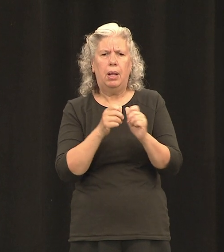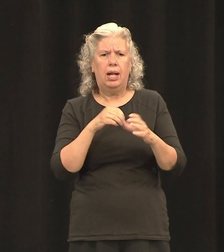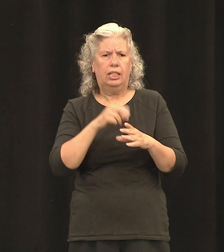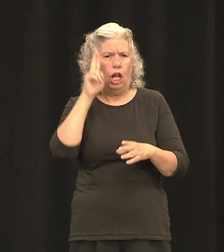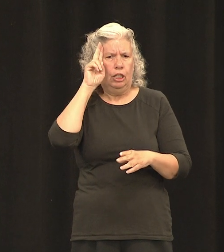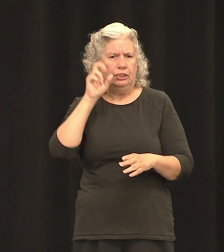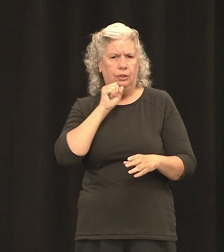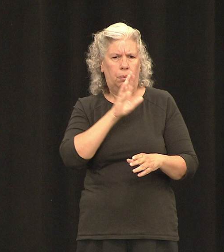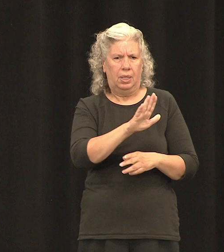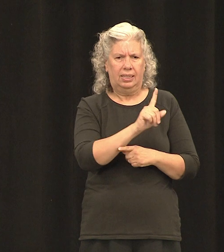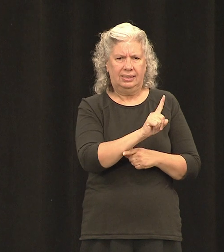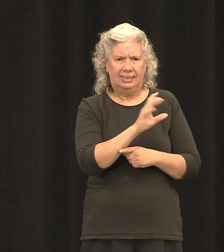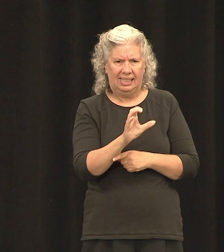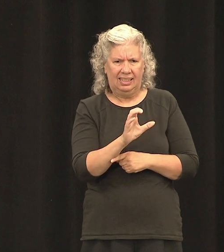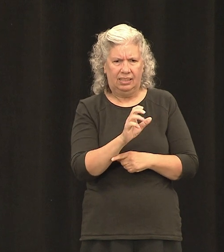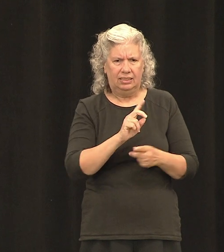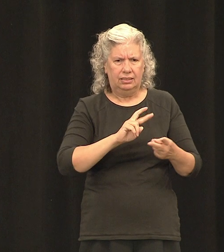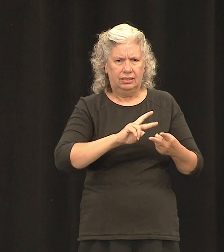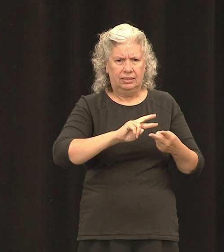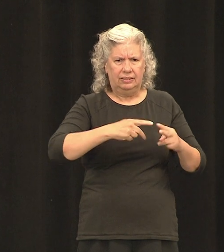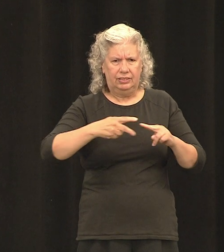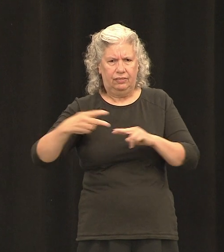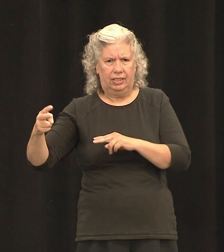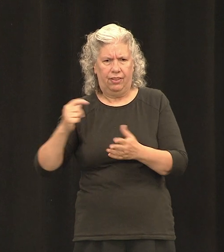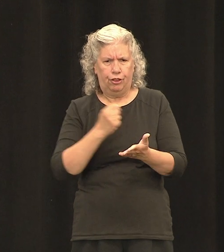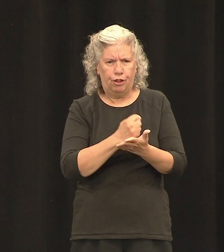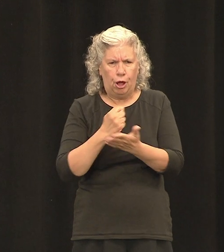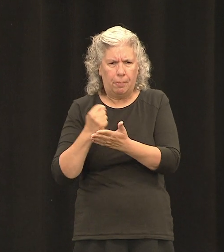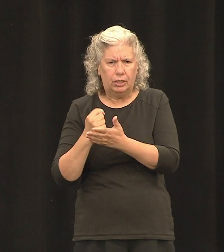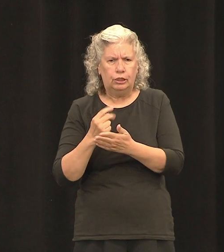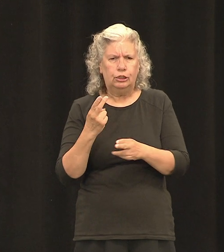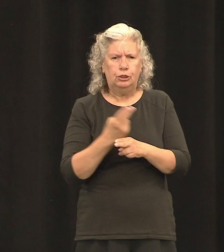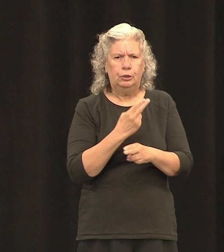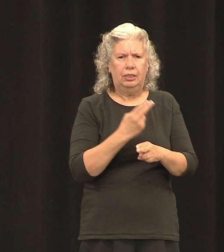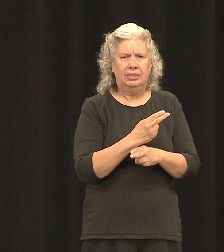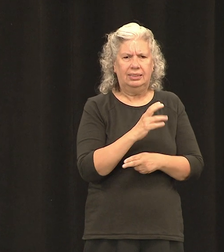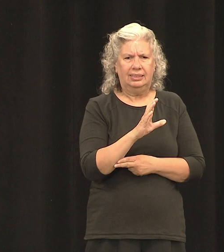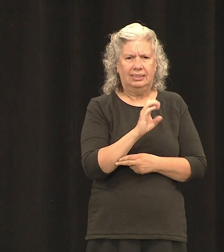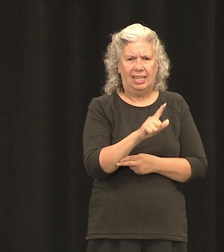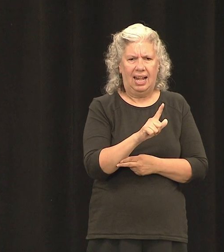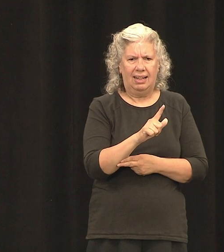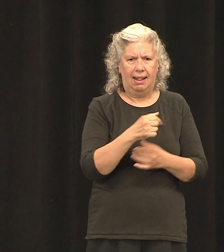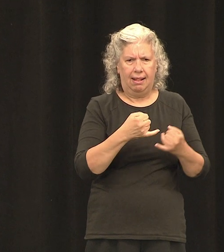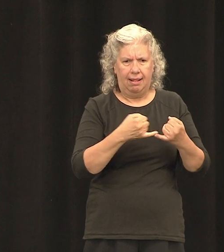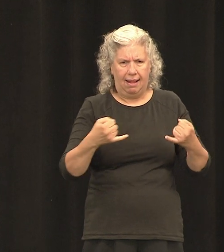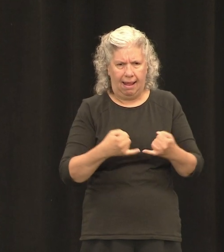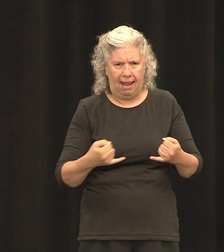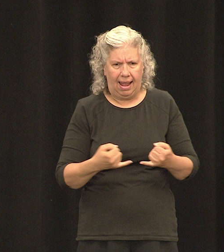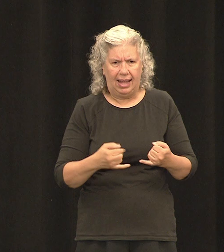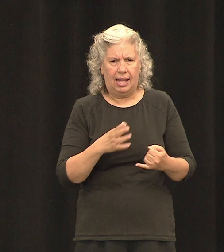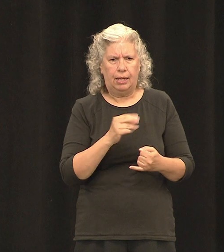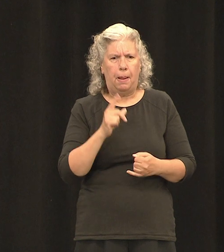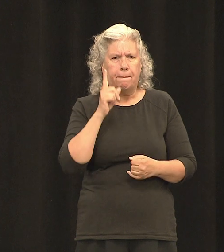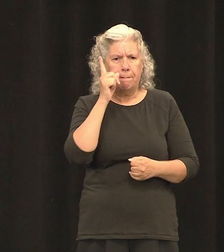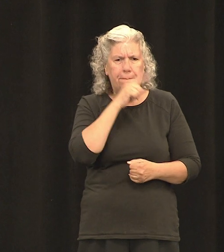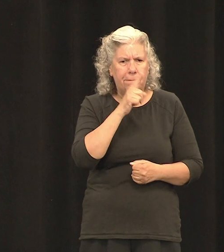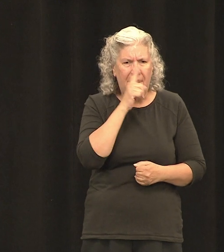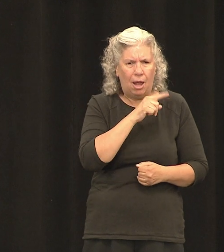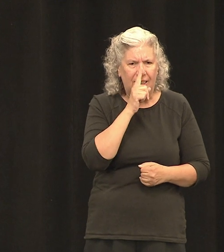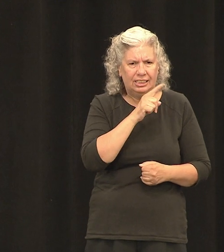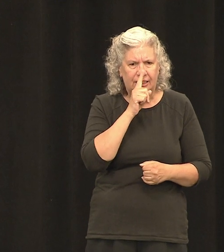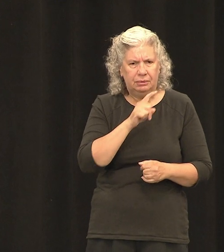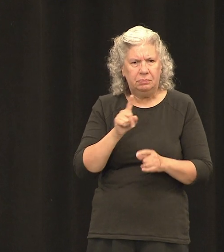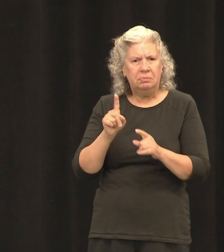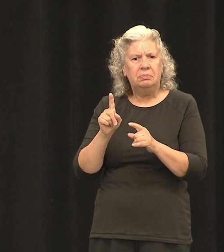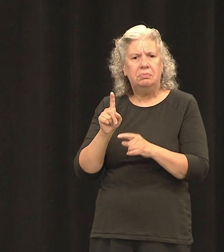and CRISPR-based therapies using cell lines and a knock-in mouse model of Usher syndrome. Dr. Lentz